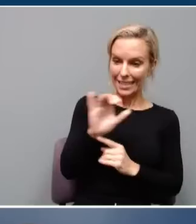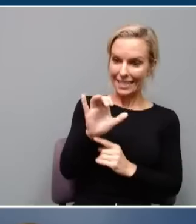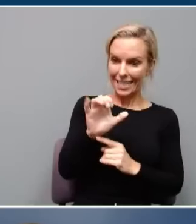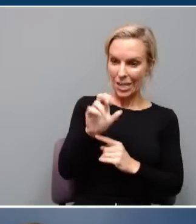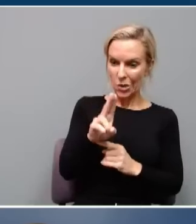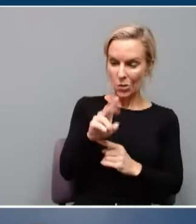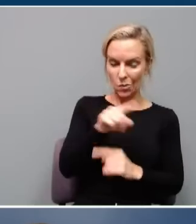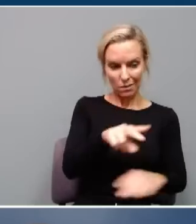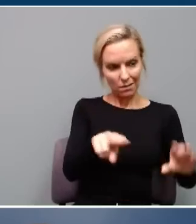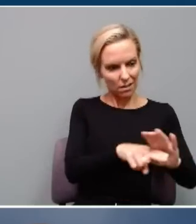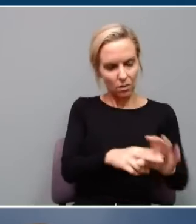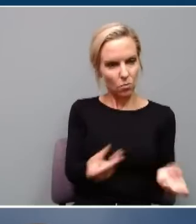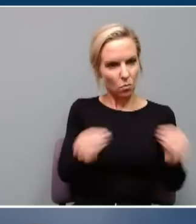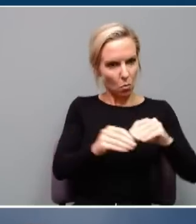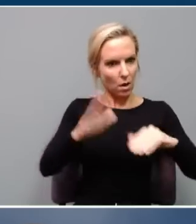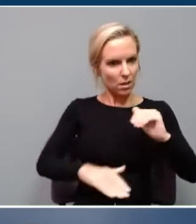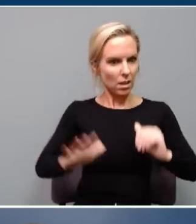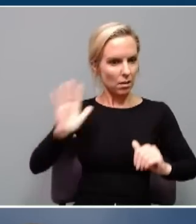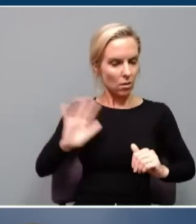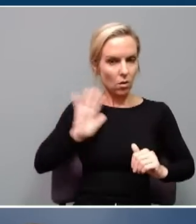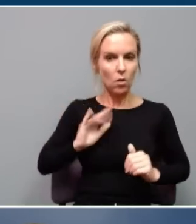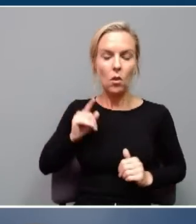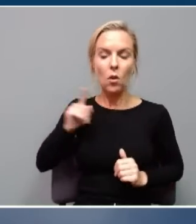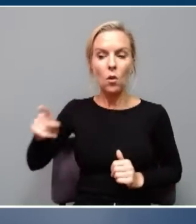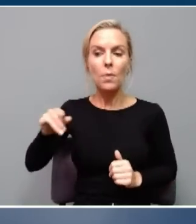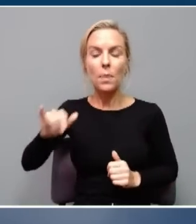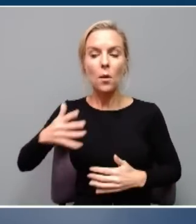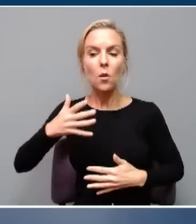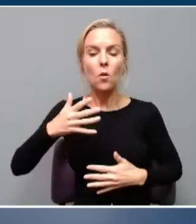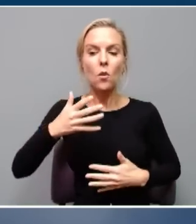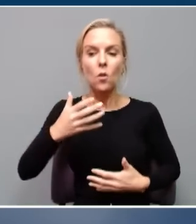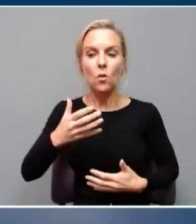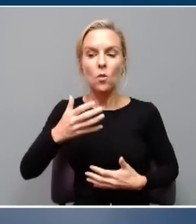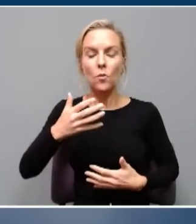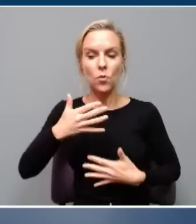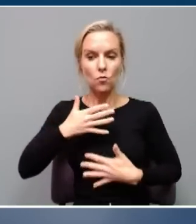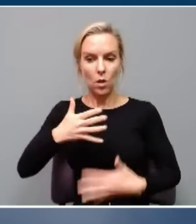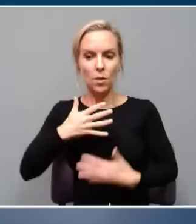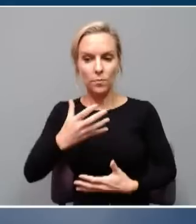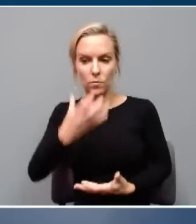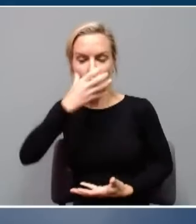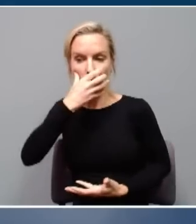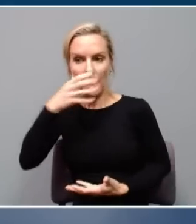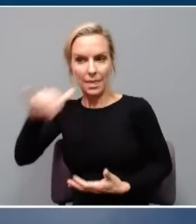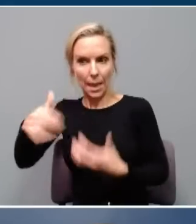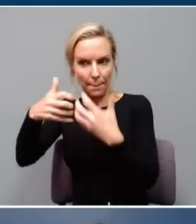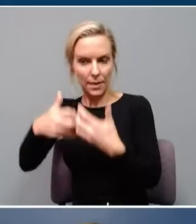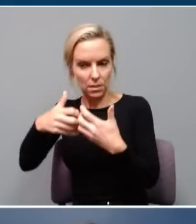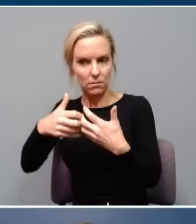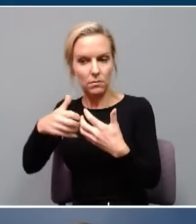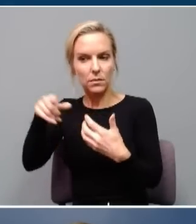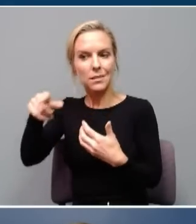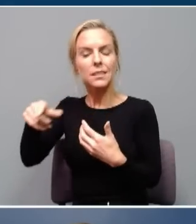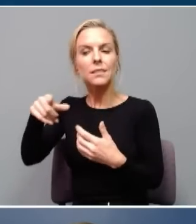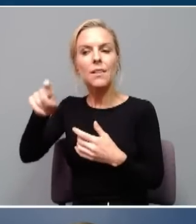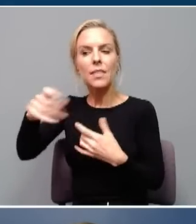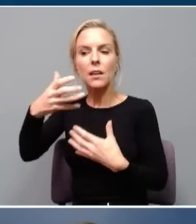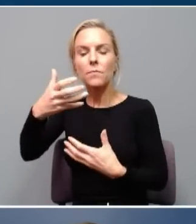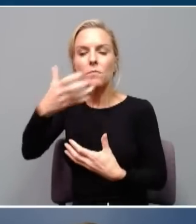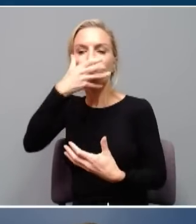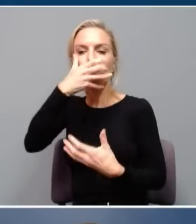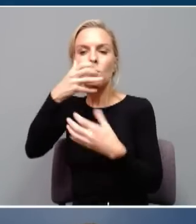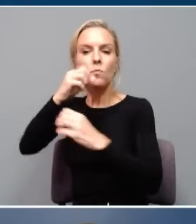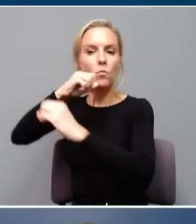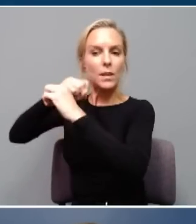respirator is a good thing to have. It's one that protects you and ensures that you are breathing clean air. A ventilator means you can't breathe